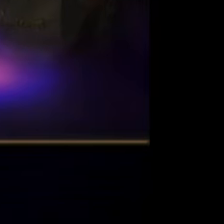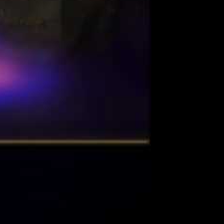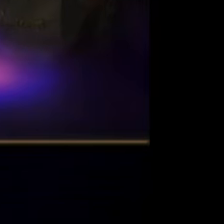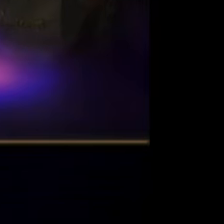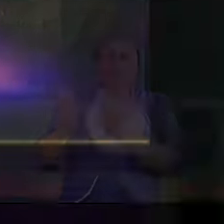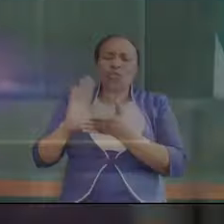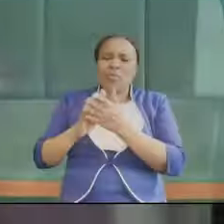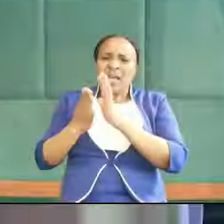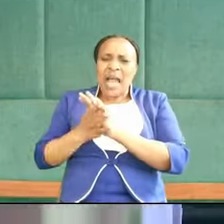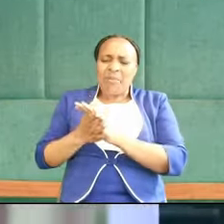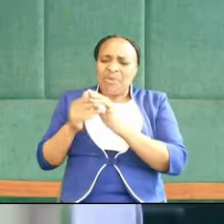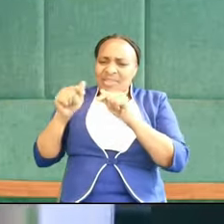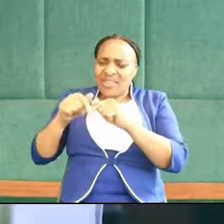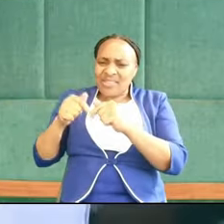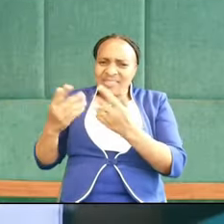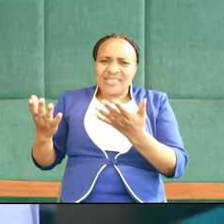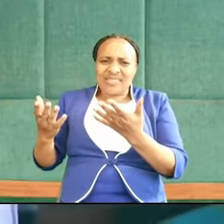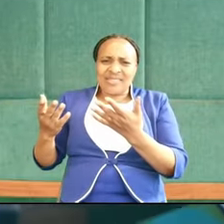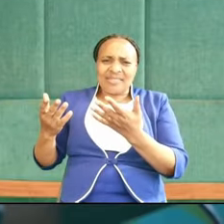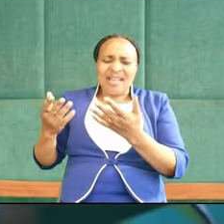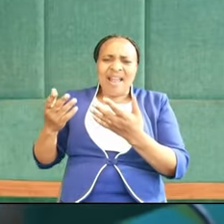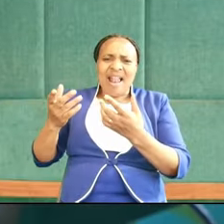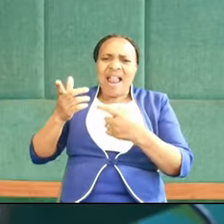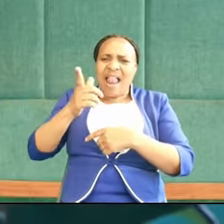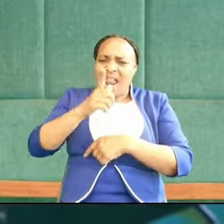Naboth's property, restless.